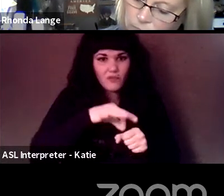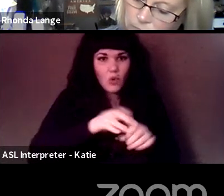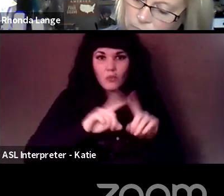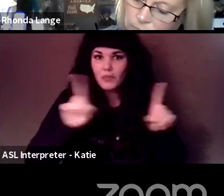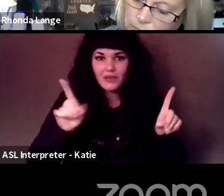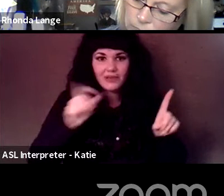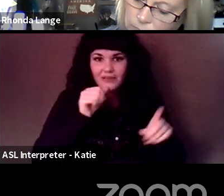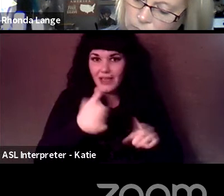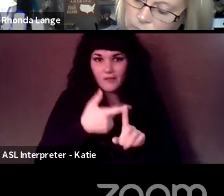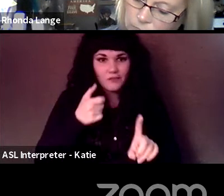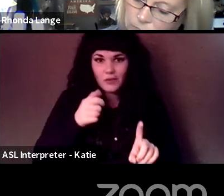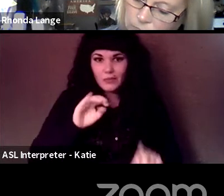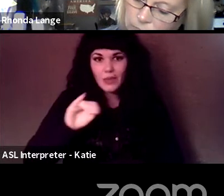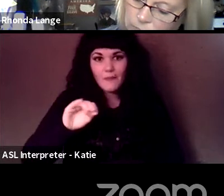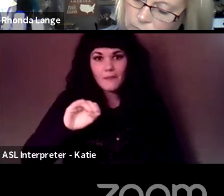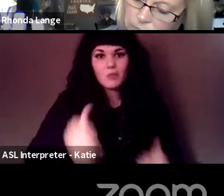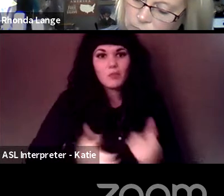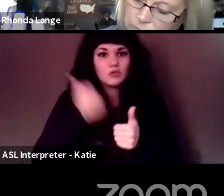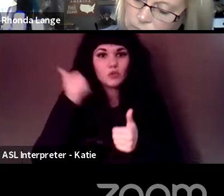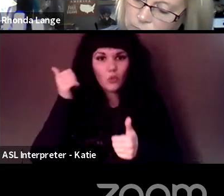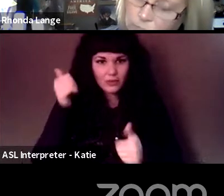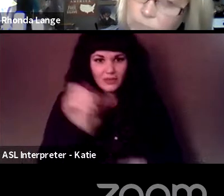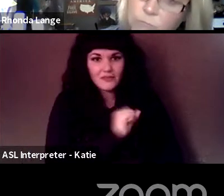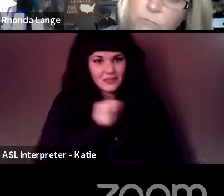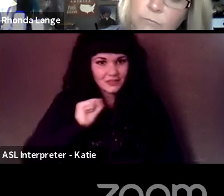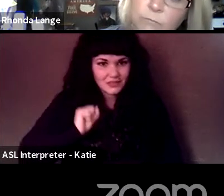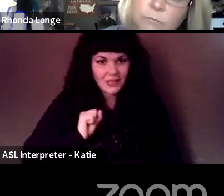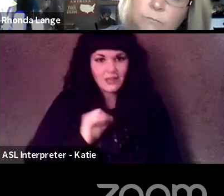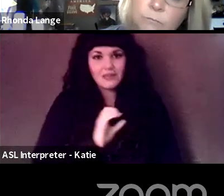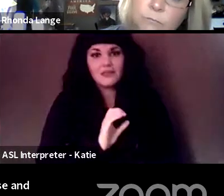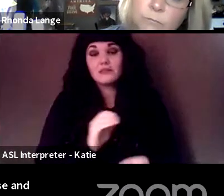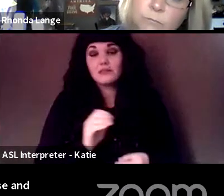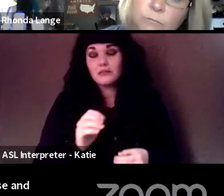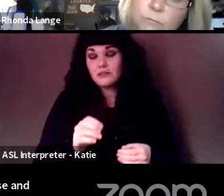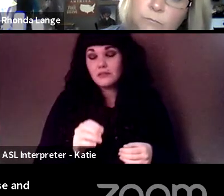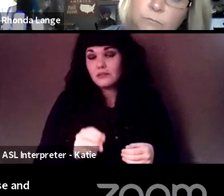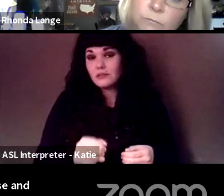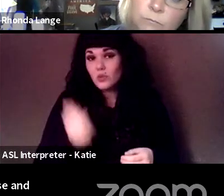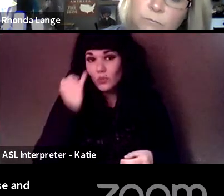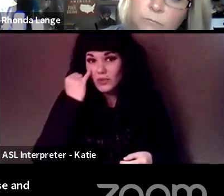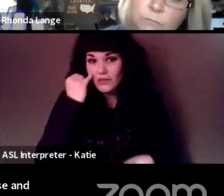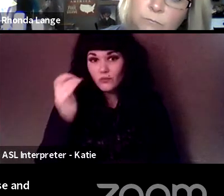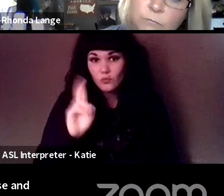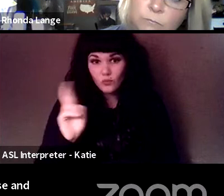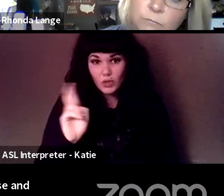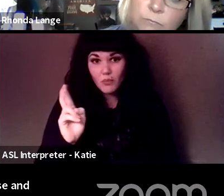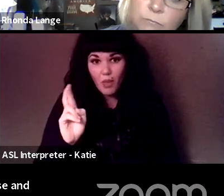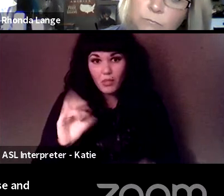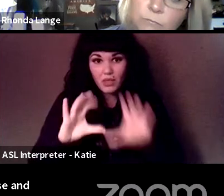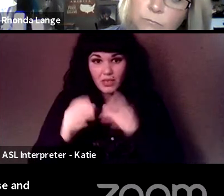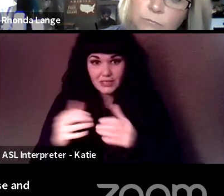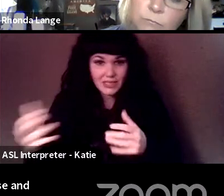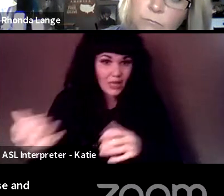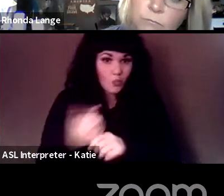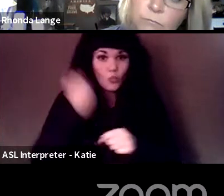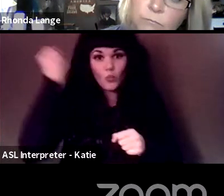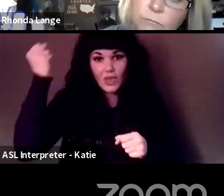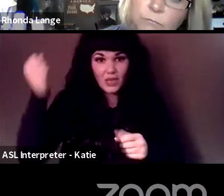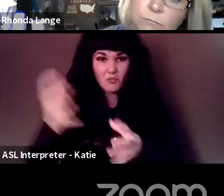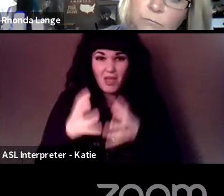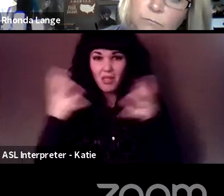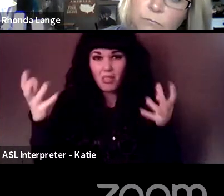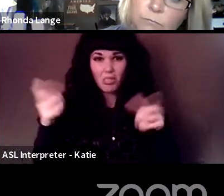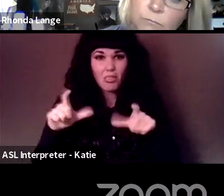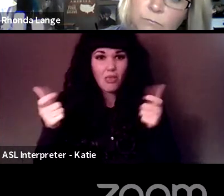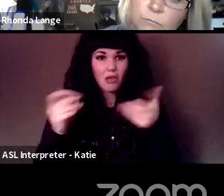I think, it is very simple. If, Republicans win by a lot, they should also, be reflected down ticket. And when Democrats win